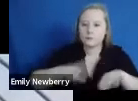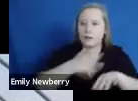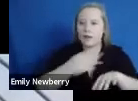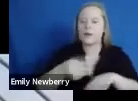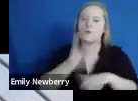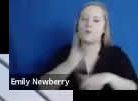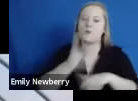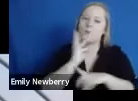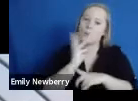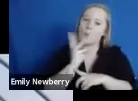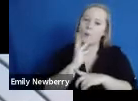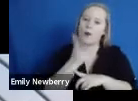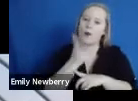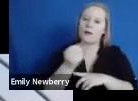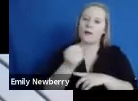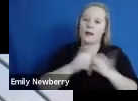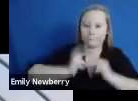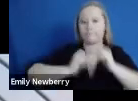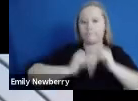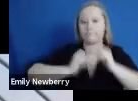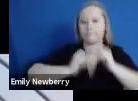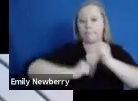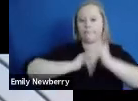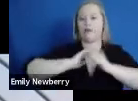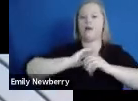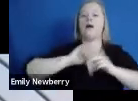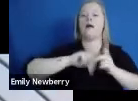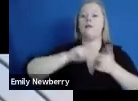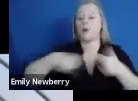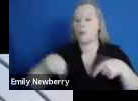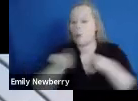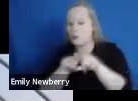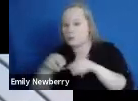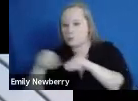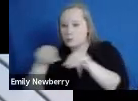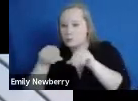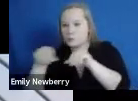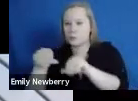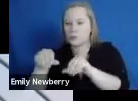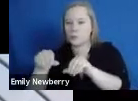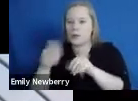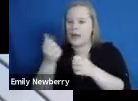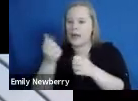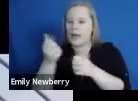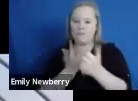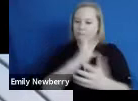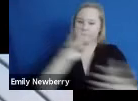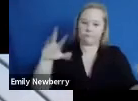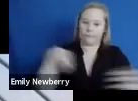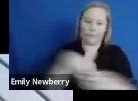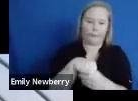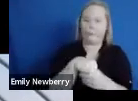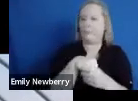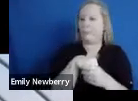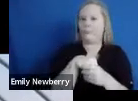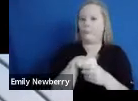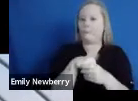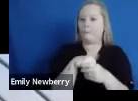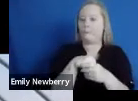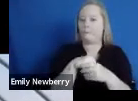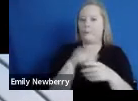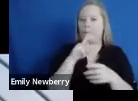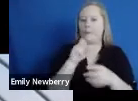the infrastructures, the buildings, down to the soil health, everything that belongs to NAPI. We make sure that we're practicing great stewardship on